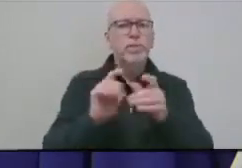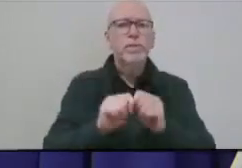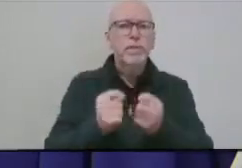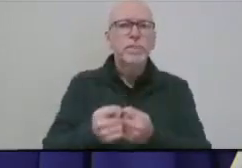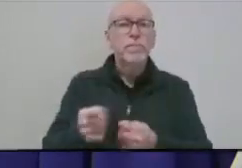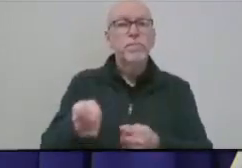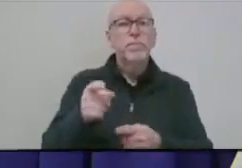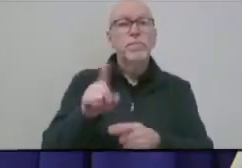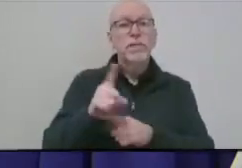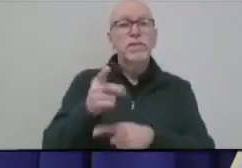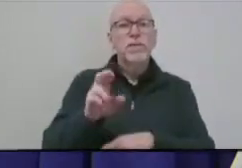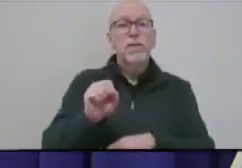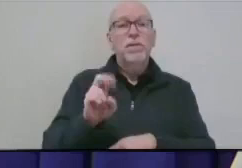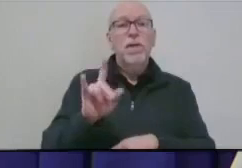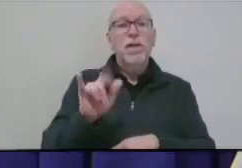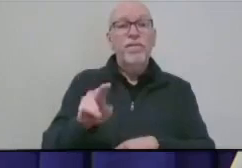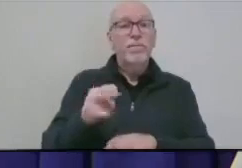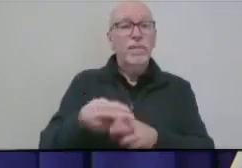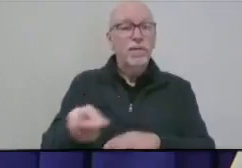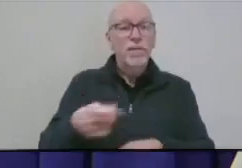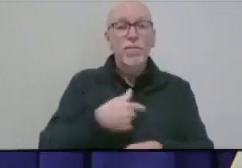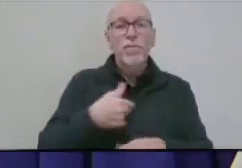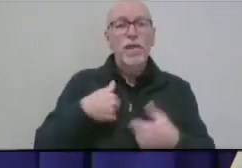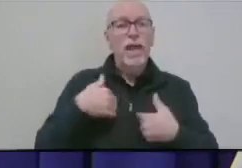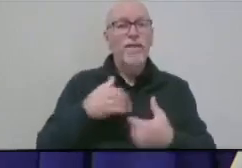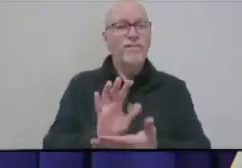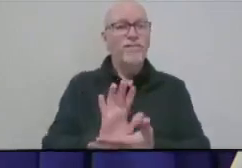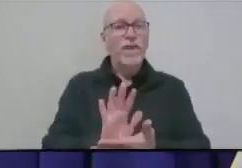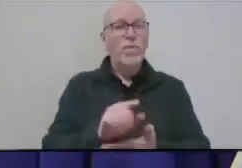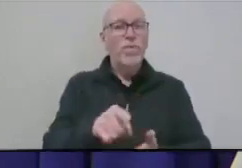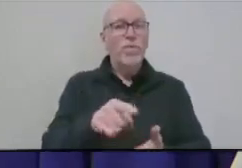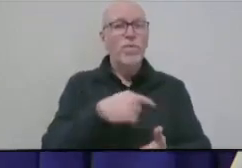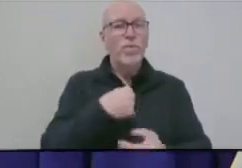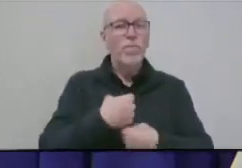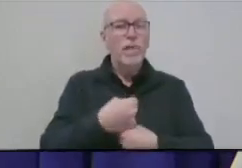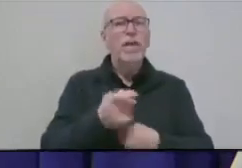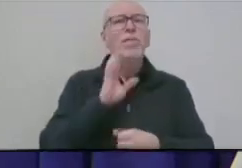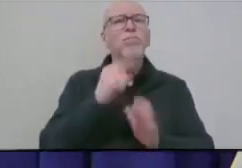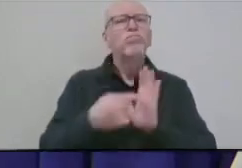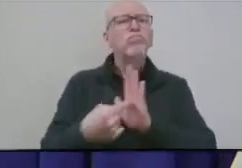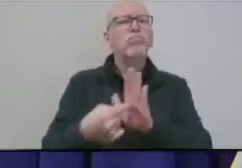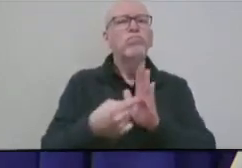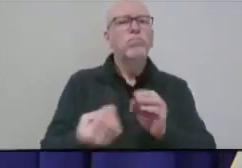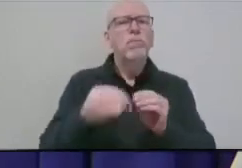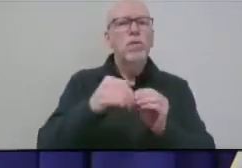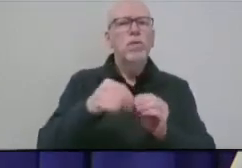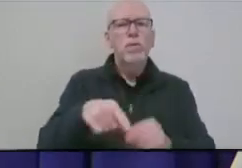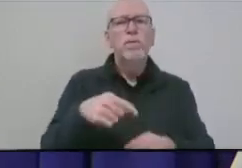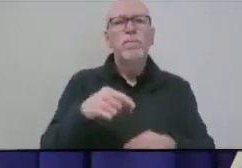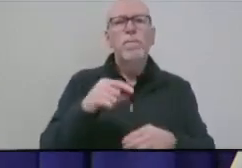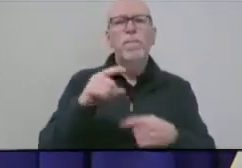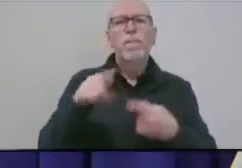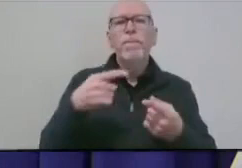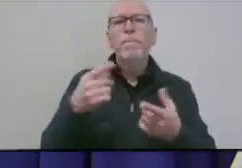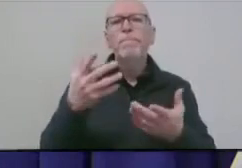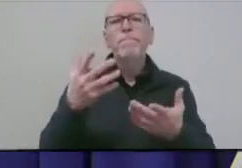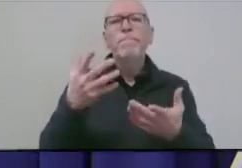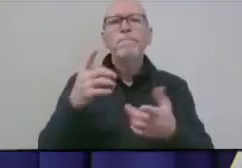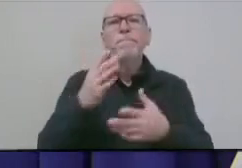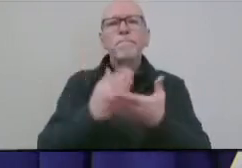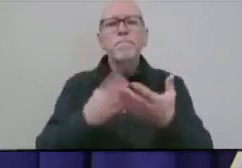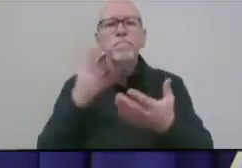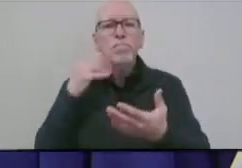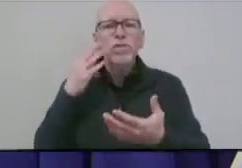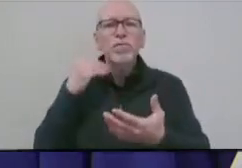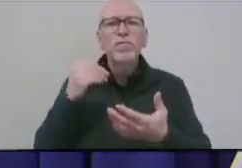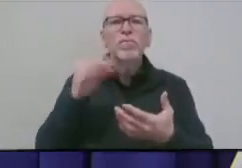Dr. Sullivan's point, we put together a video to further illustrate this about some experiences out